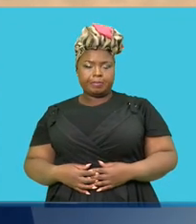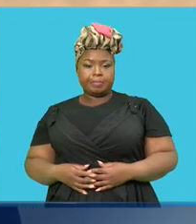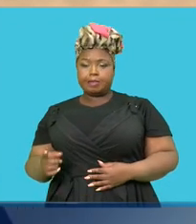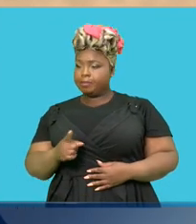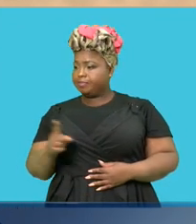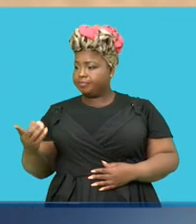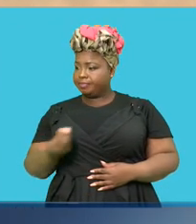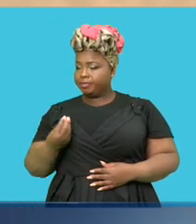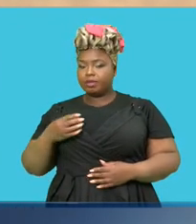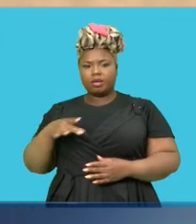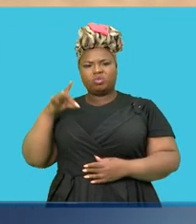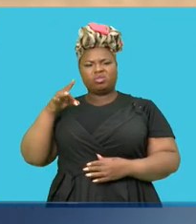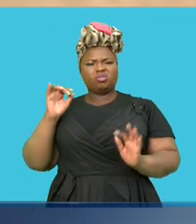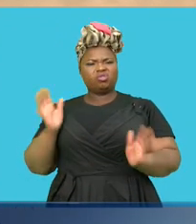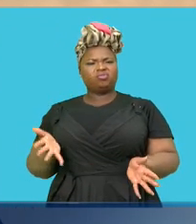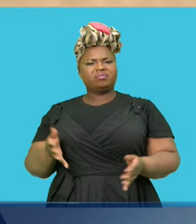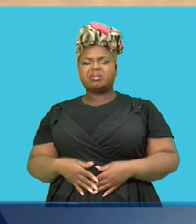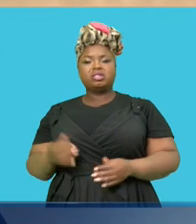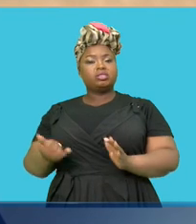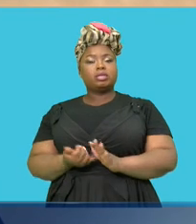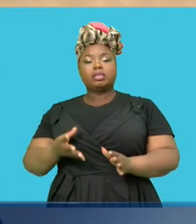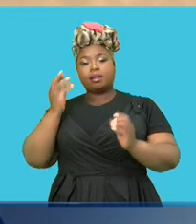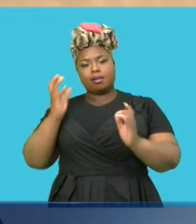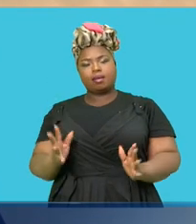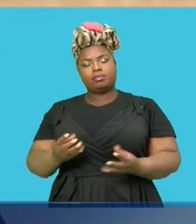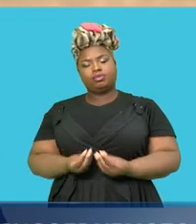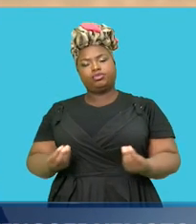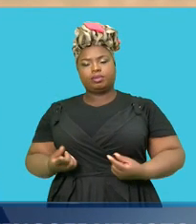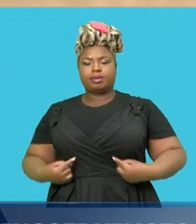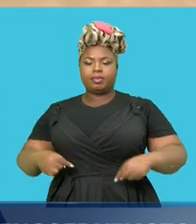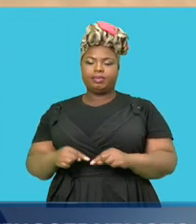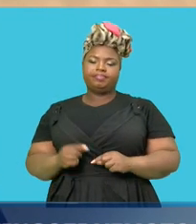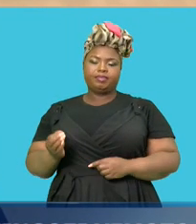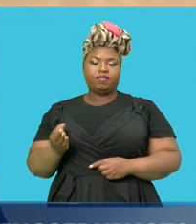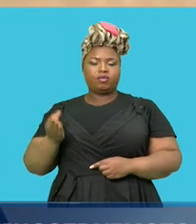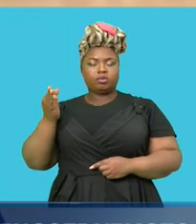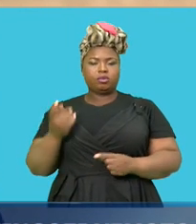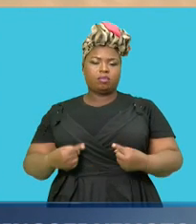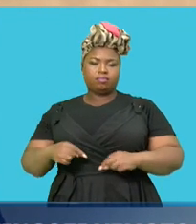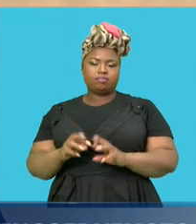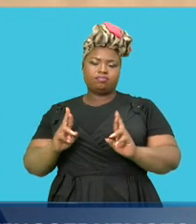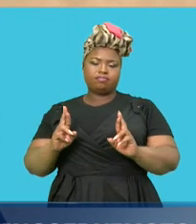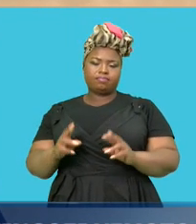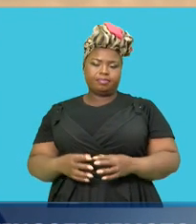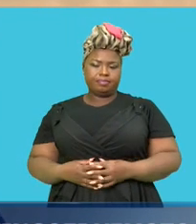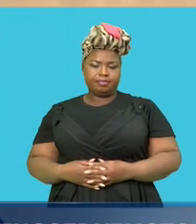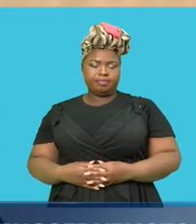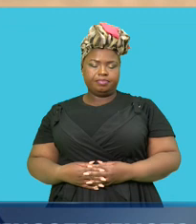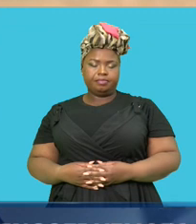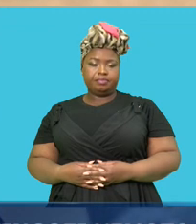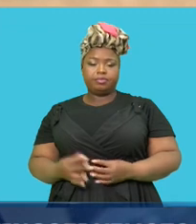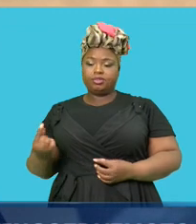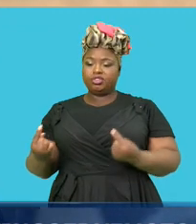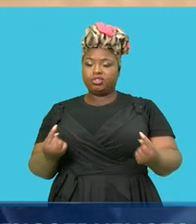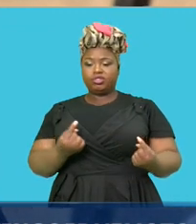These young souls were more than just learners. They were our children, our future, and our hope. Each